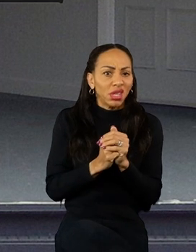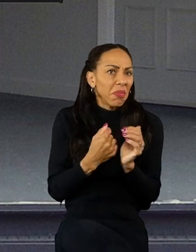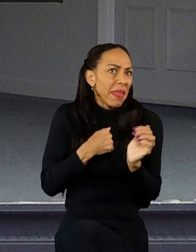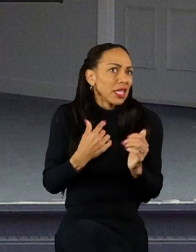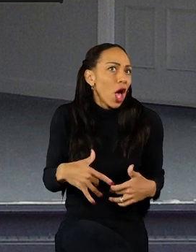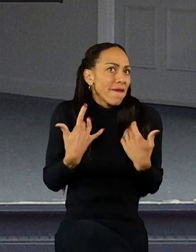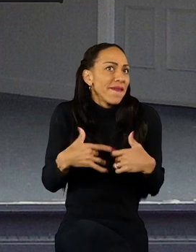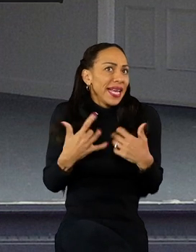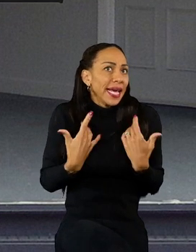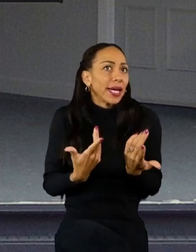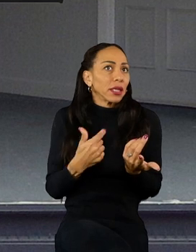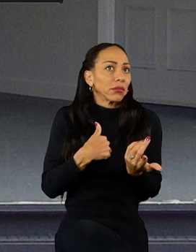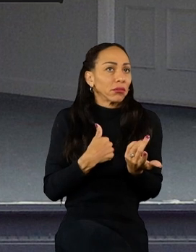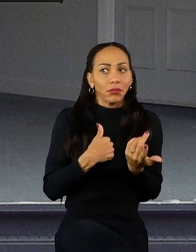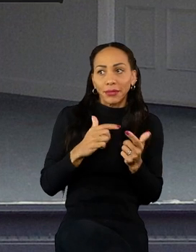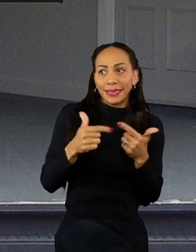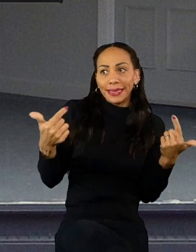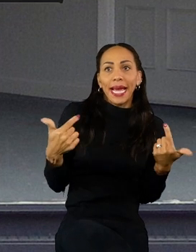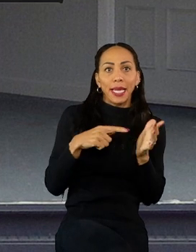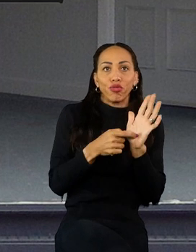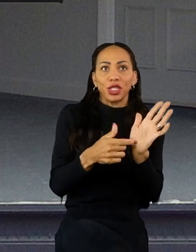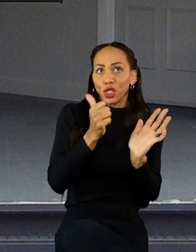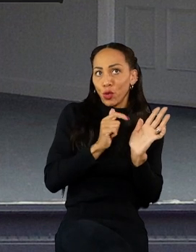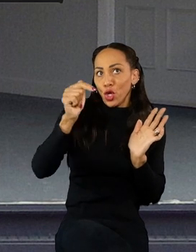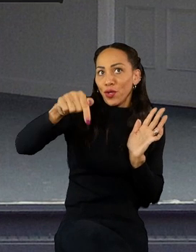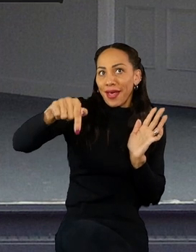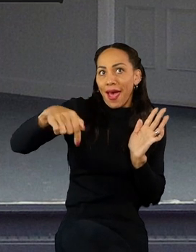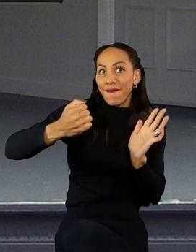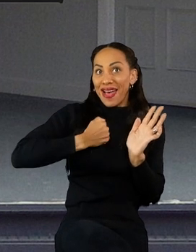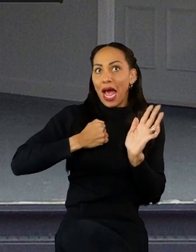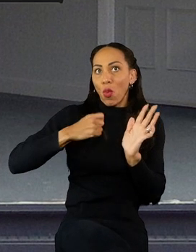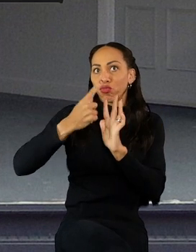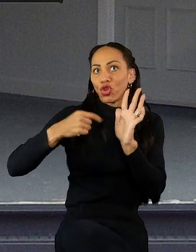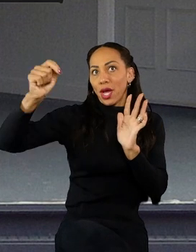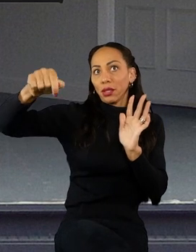as we get into it, but that's our feeling on it and where we would like to apply that work the most.